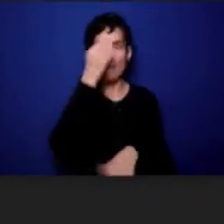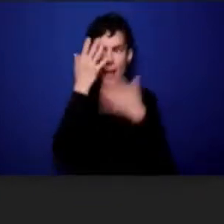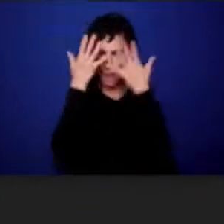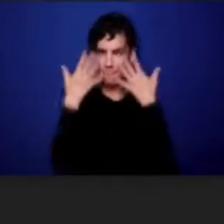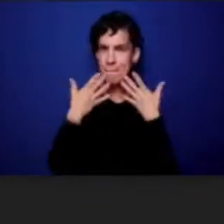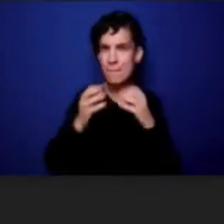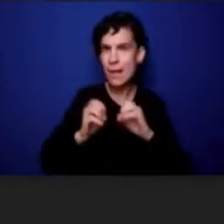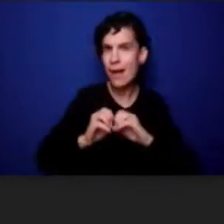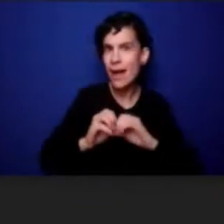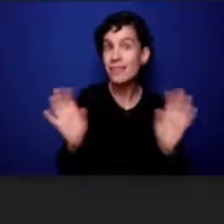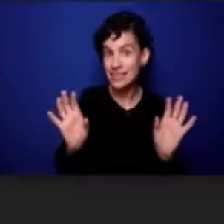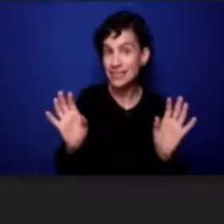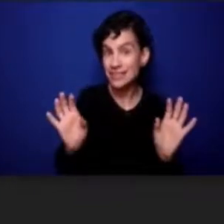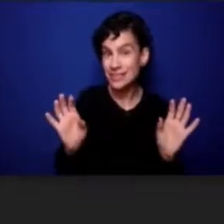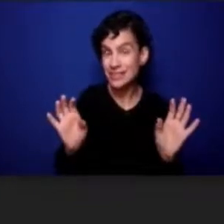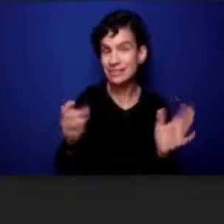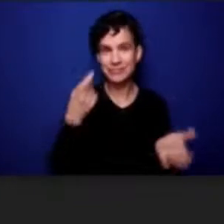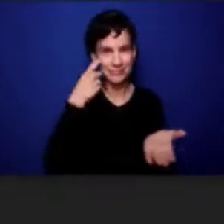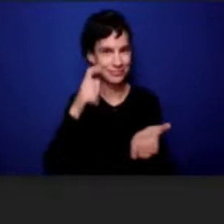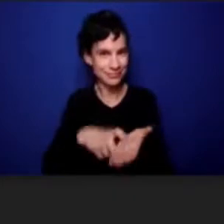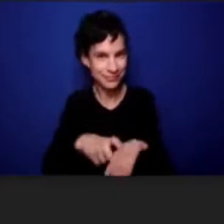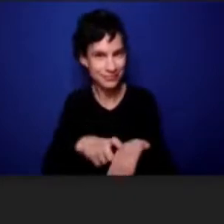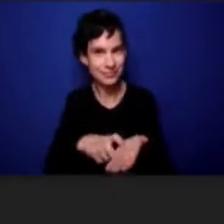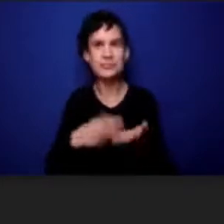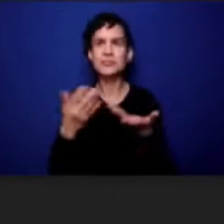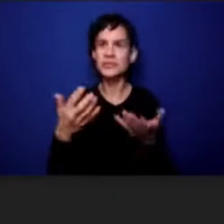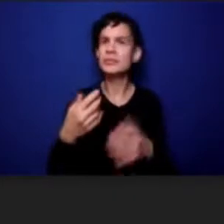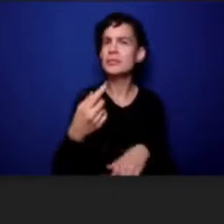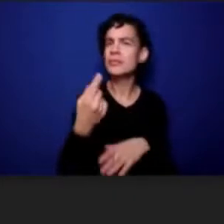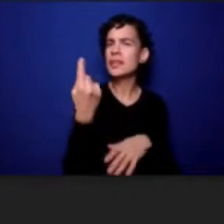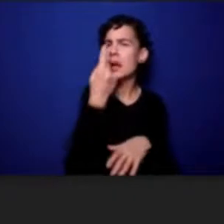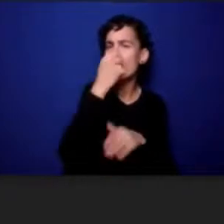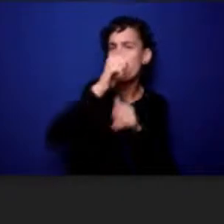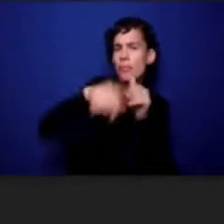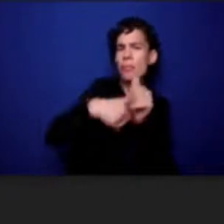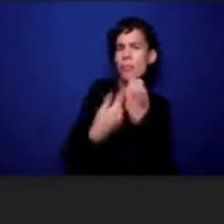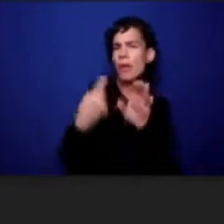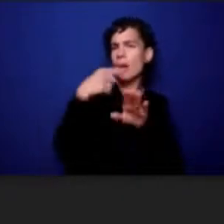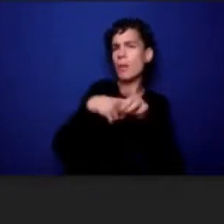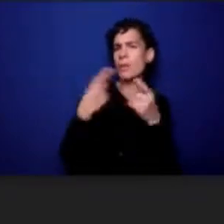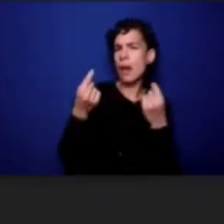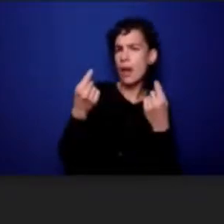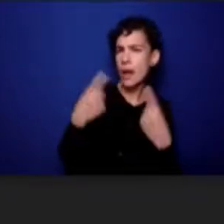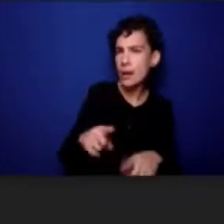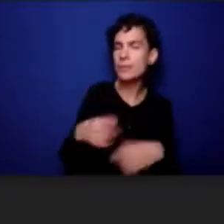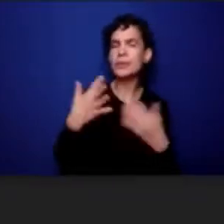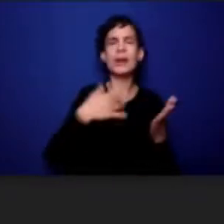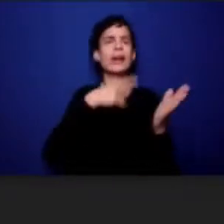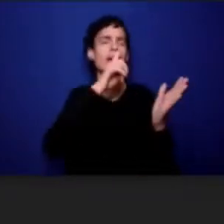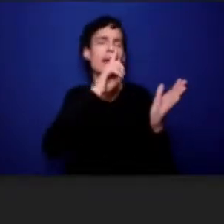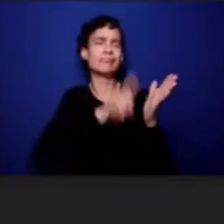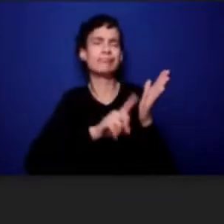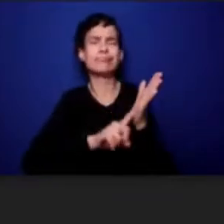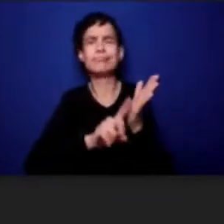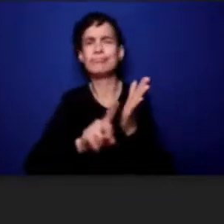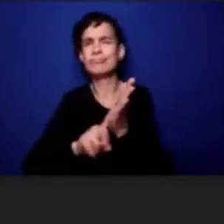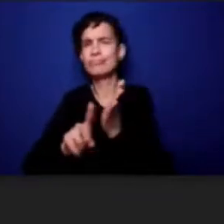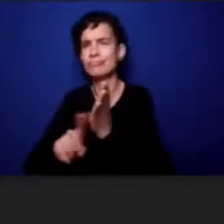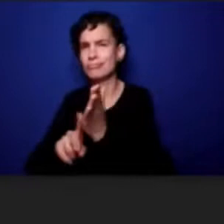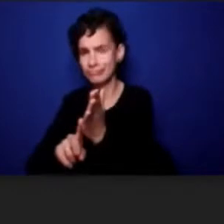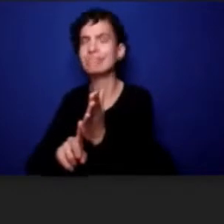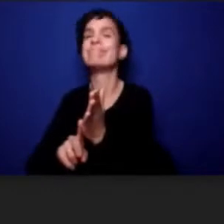makeup? Like, there's something going on there. And so throughout my research, I kind of